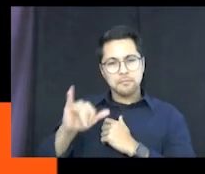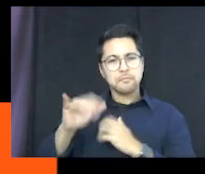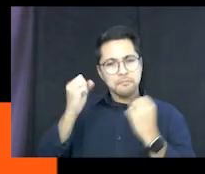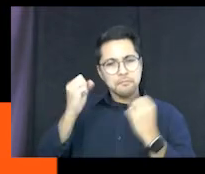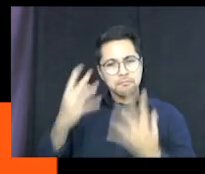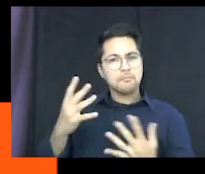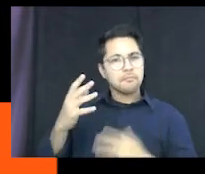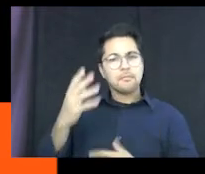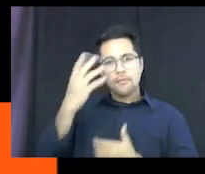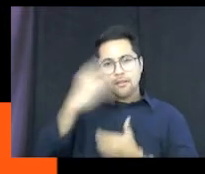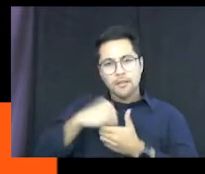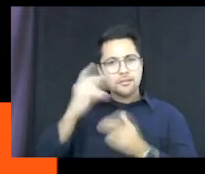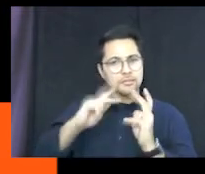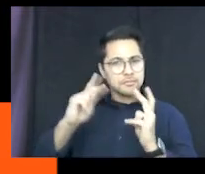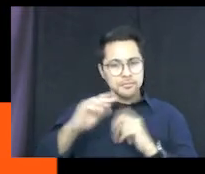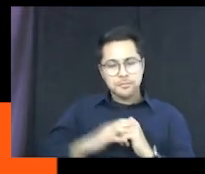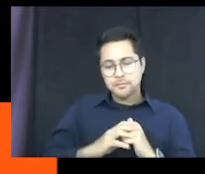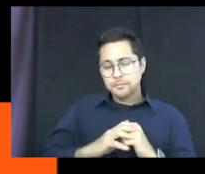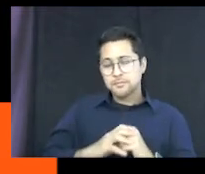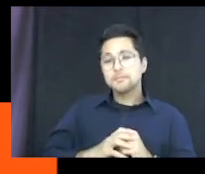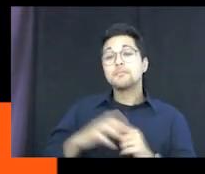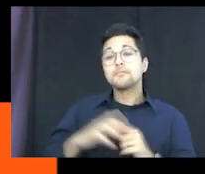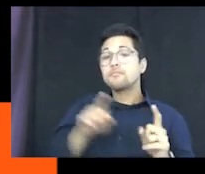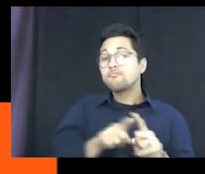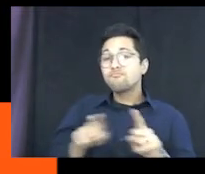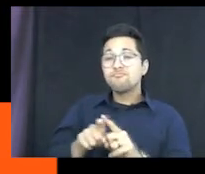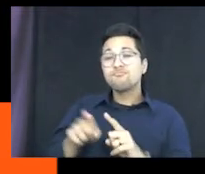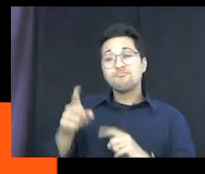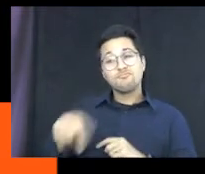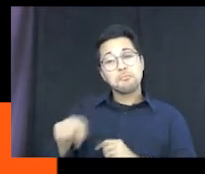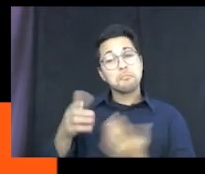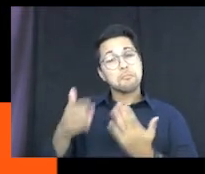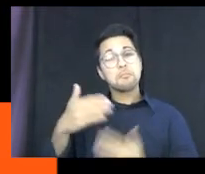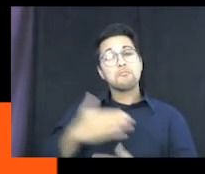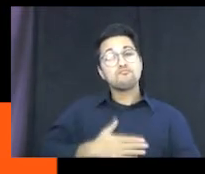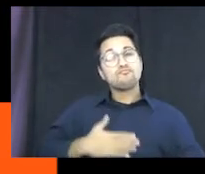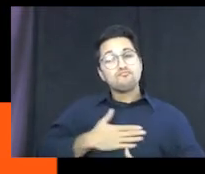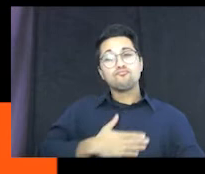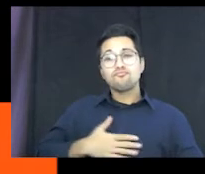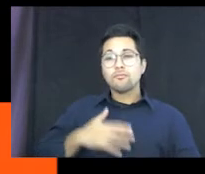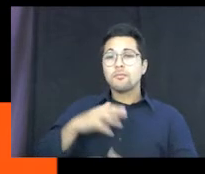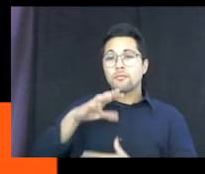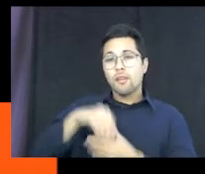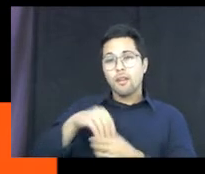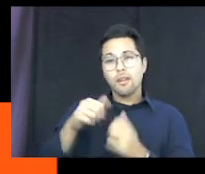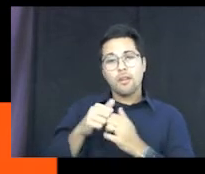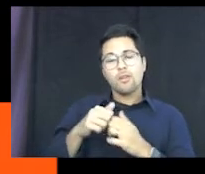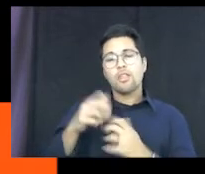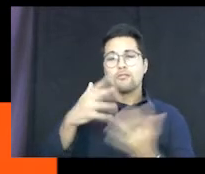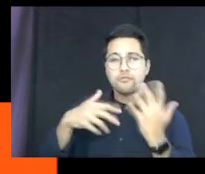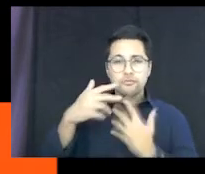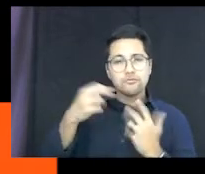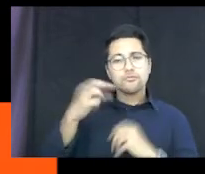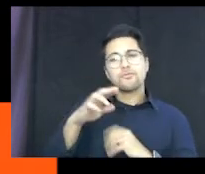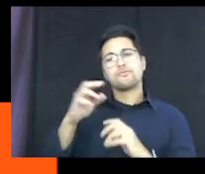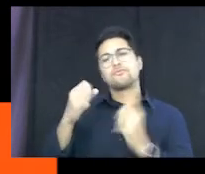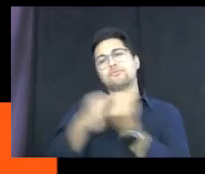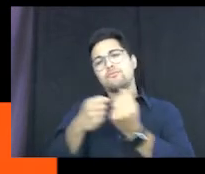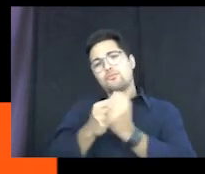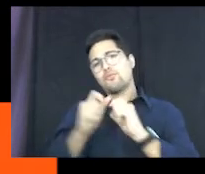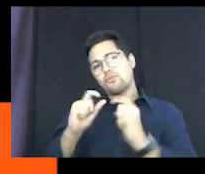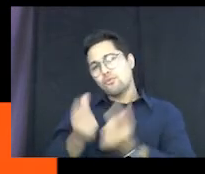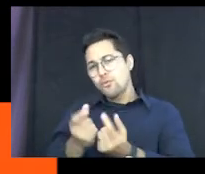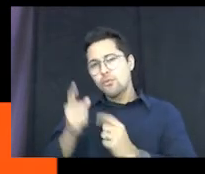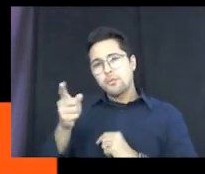people like themselves. They also may enjoy partaking in a social or support group